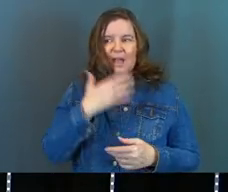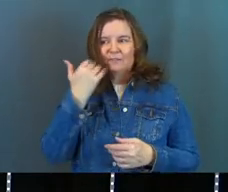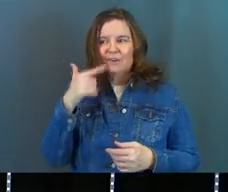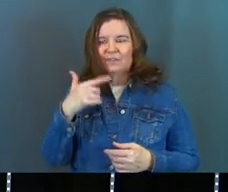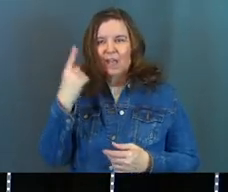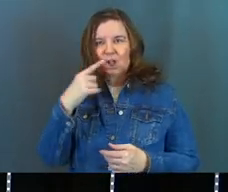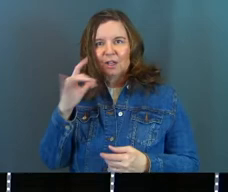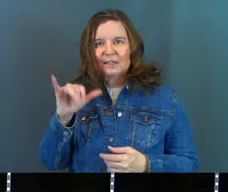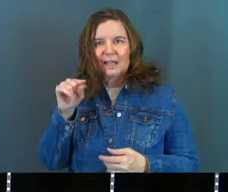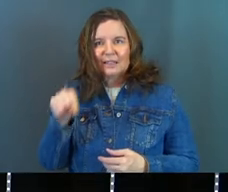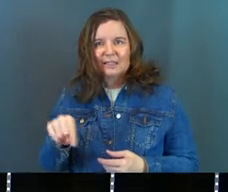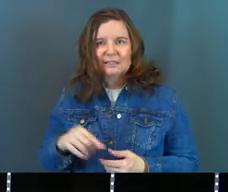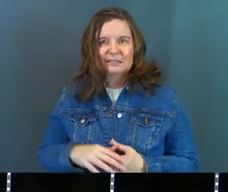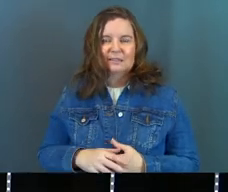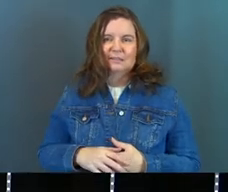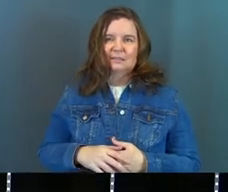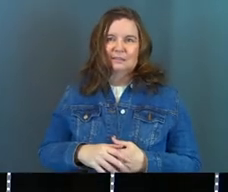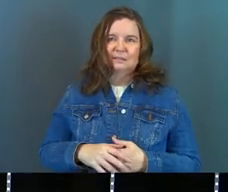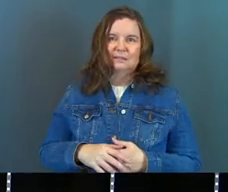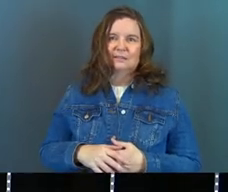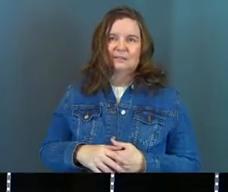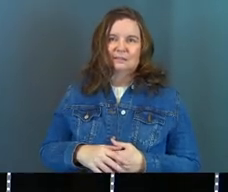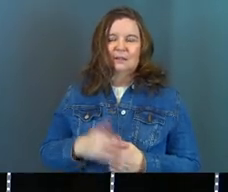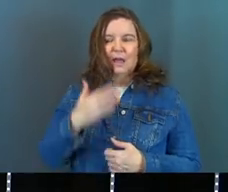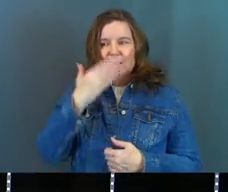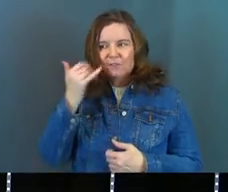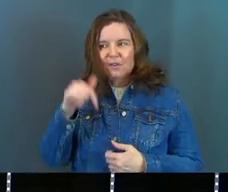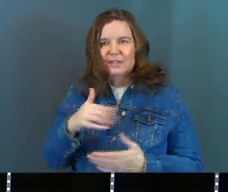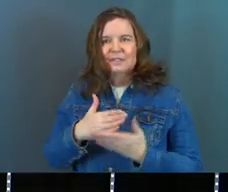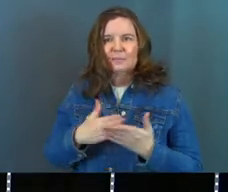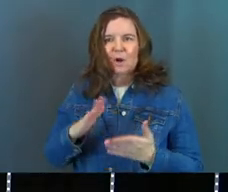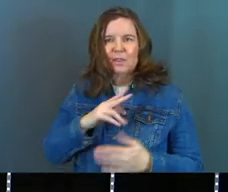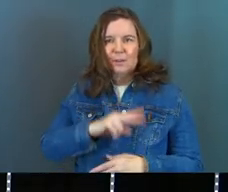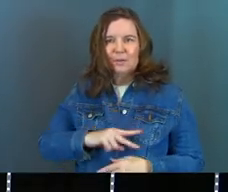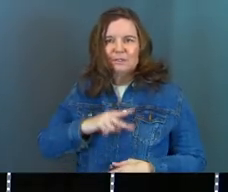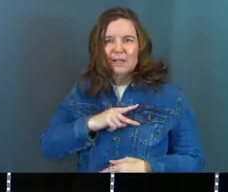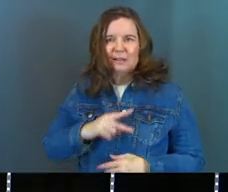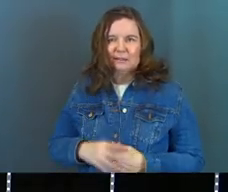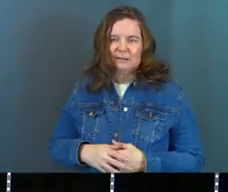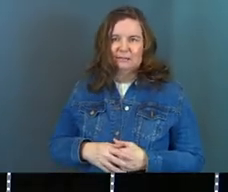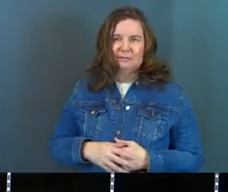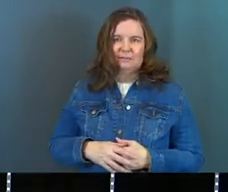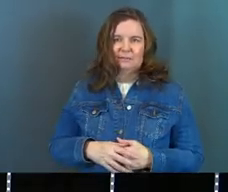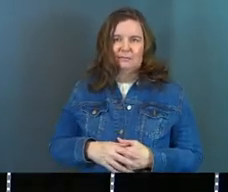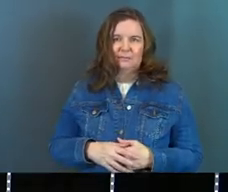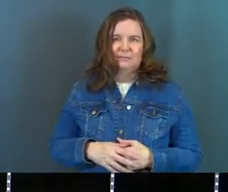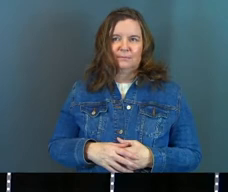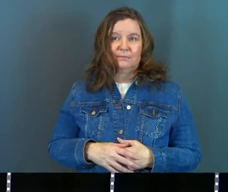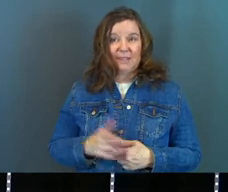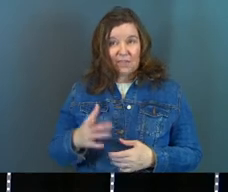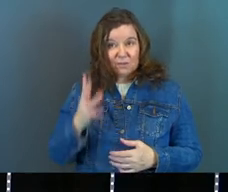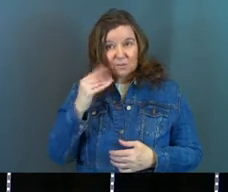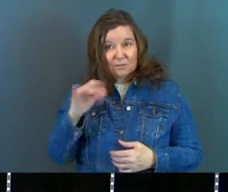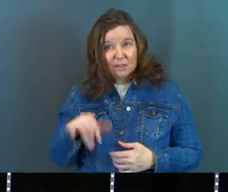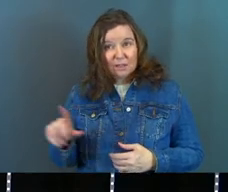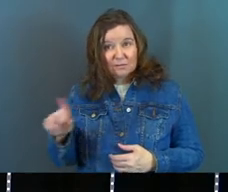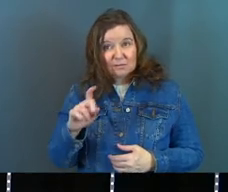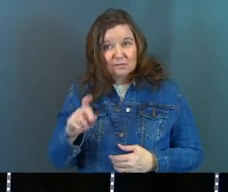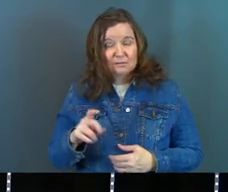I forgot they looked like this. I forgot this part of their personality. Have you ever done